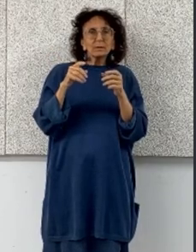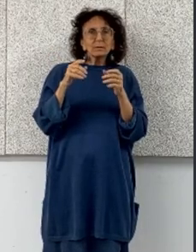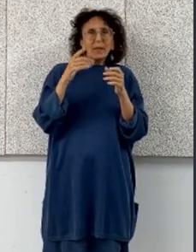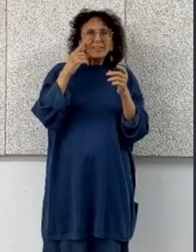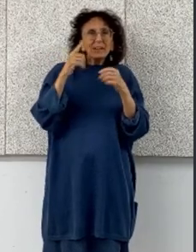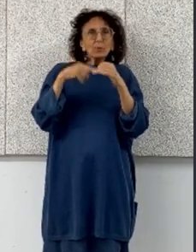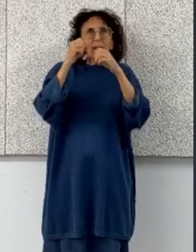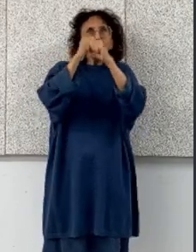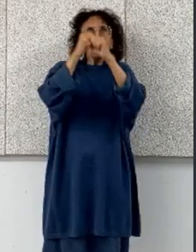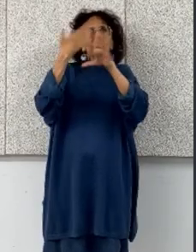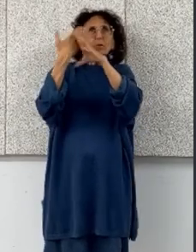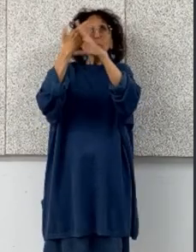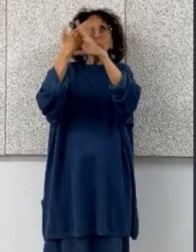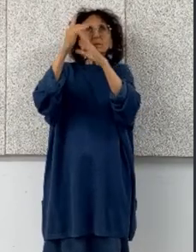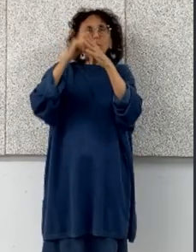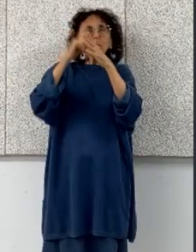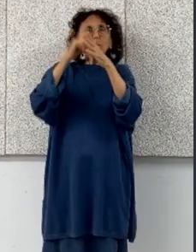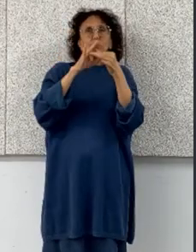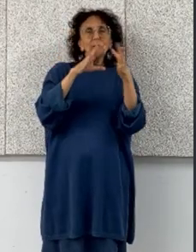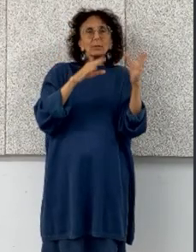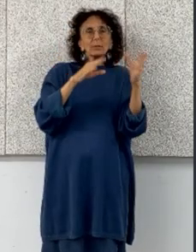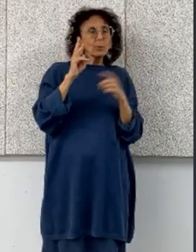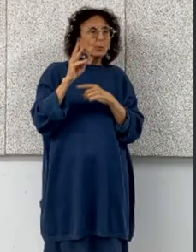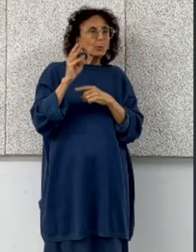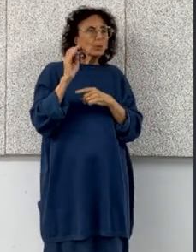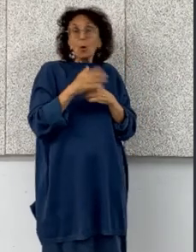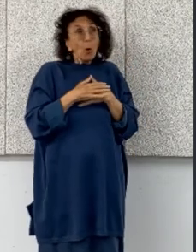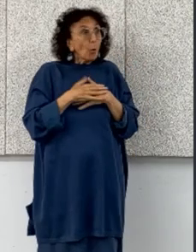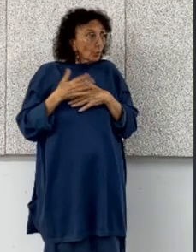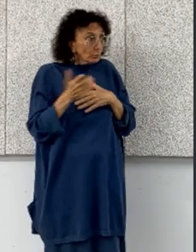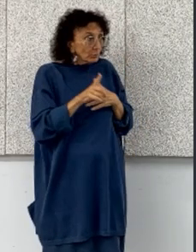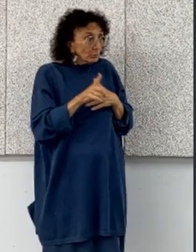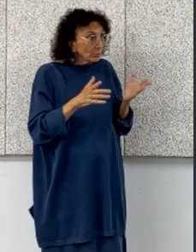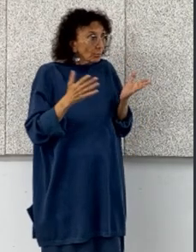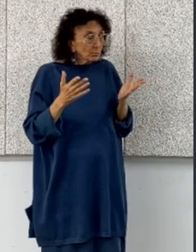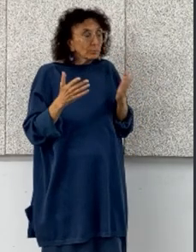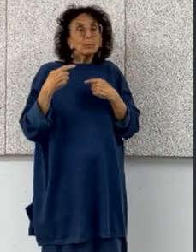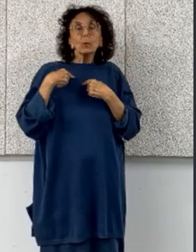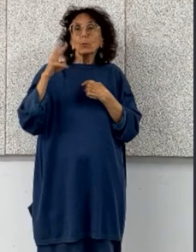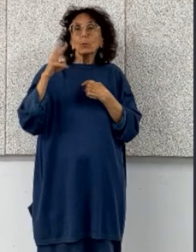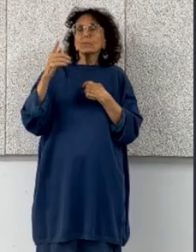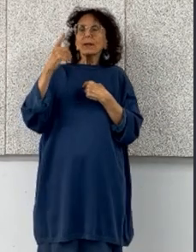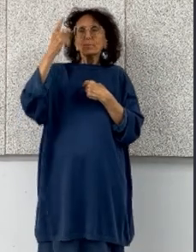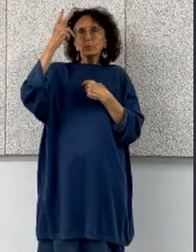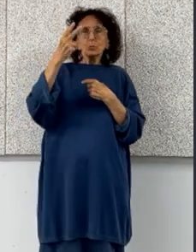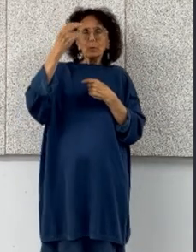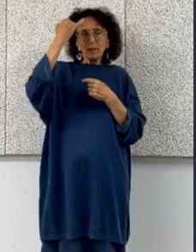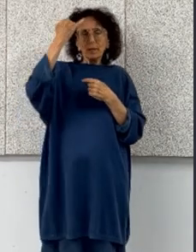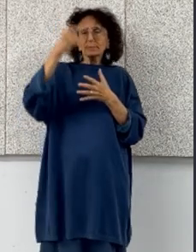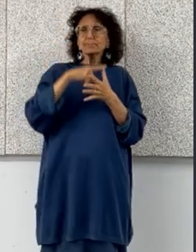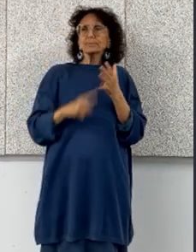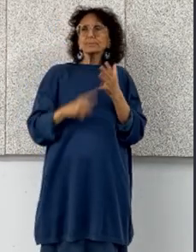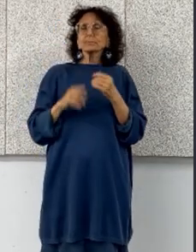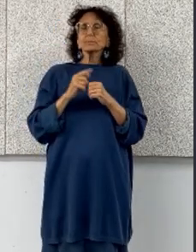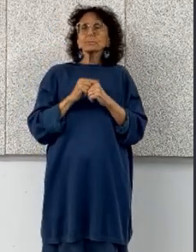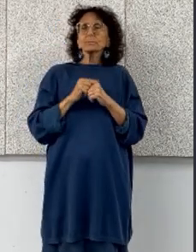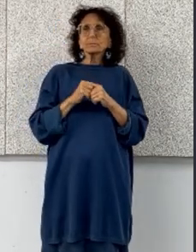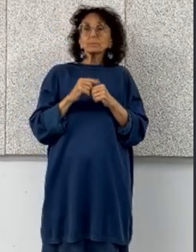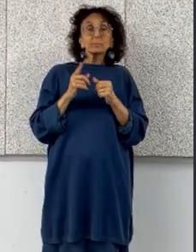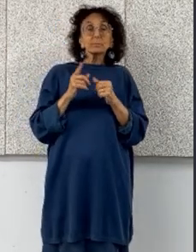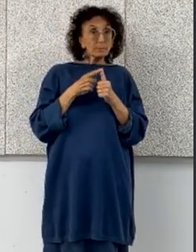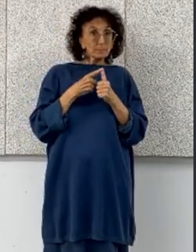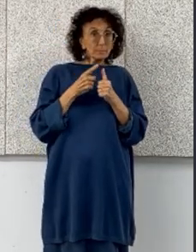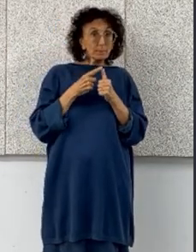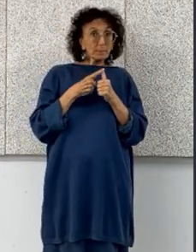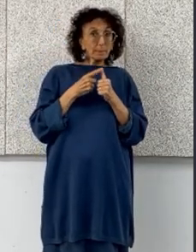with. I have two thoughts. Oh, you go. No, go ahead. I have two thoughts. The first